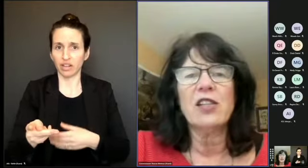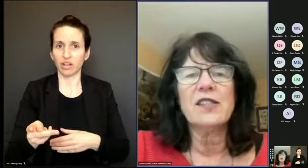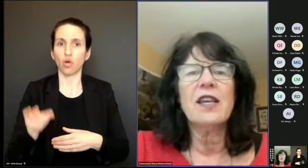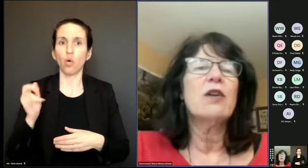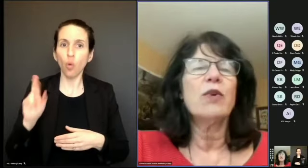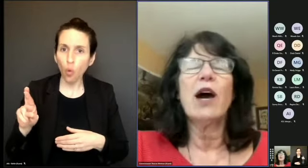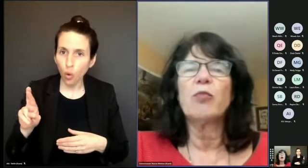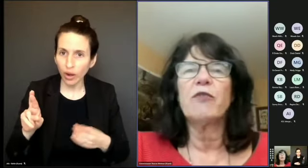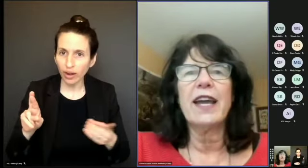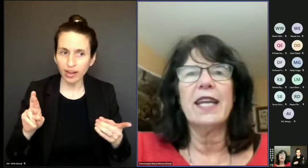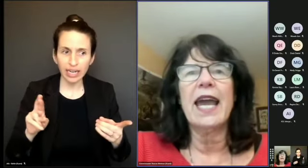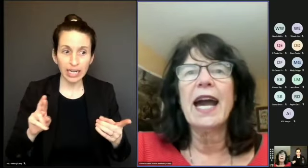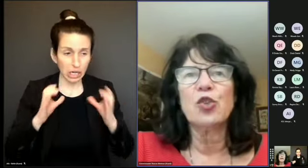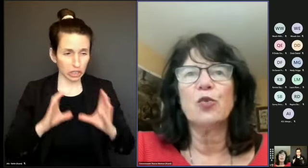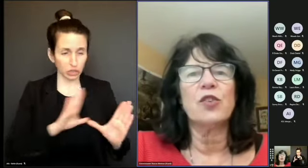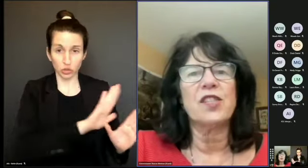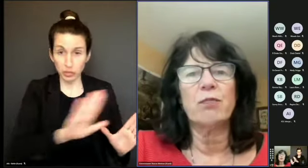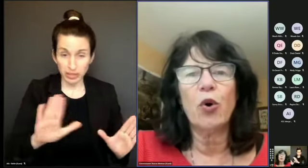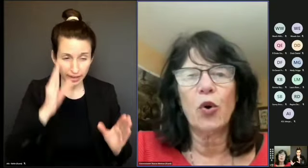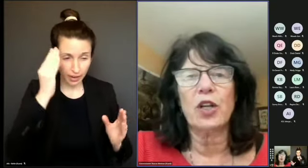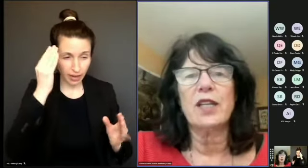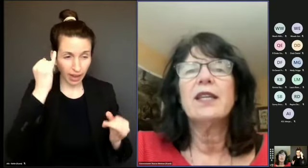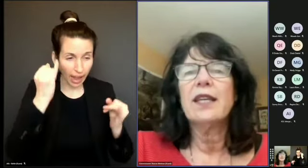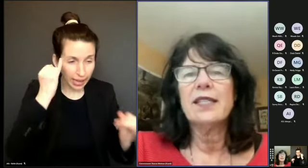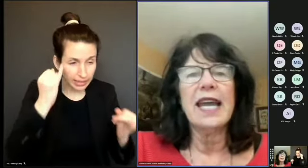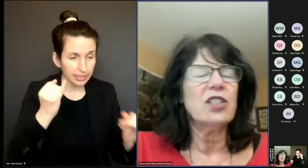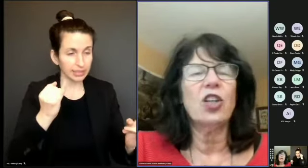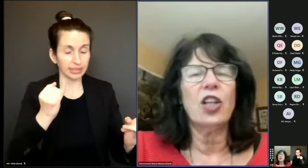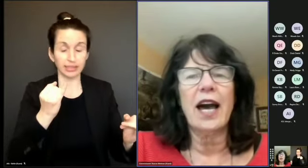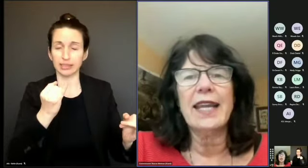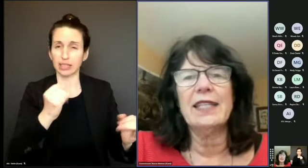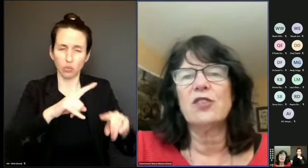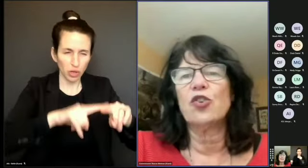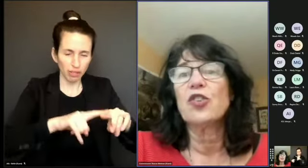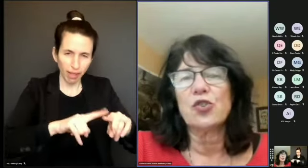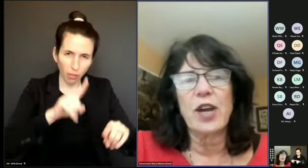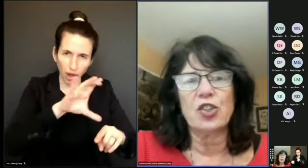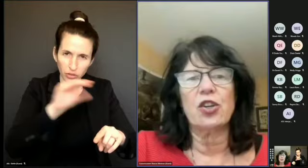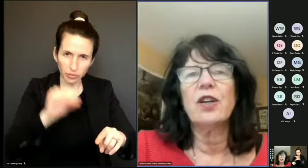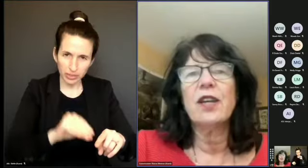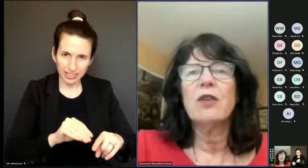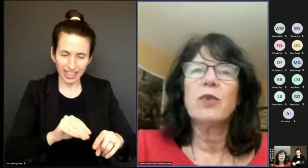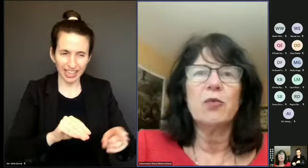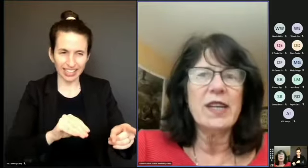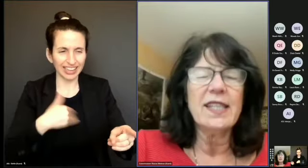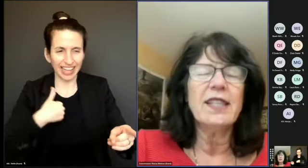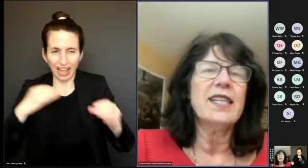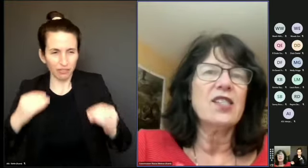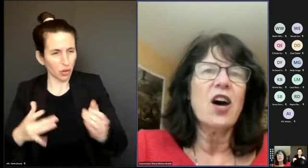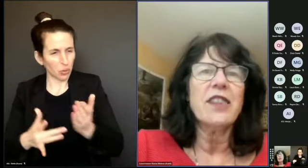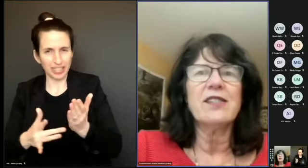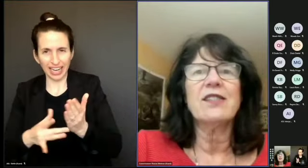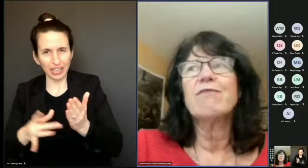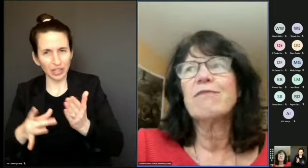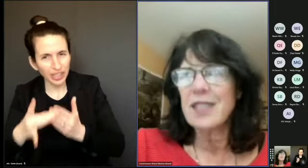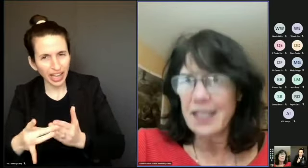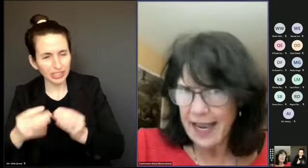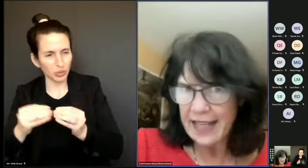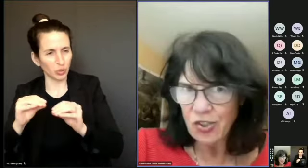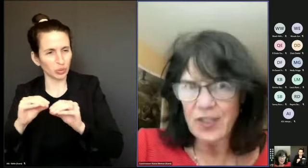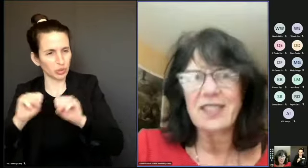all else without providing actual support, technical guidance, or structure. We recently saw